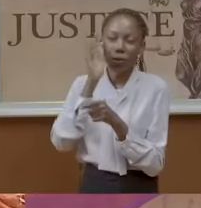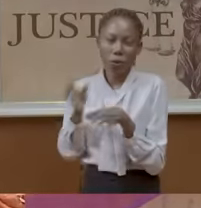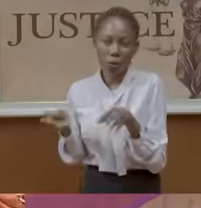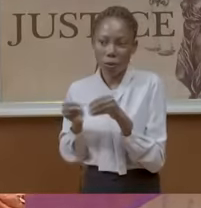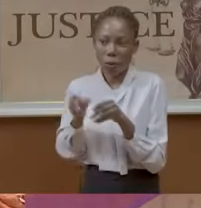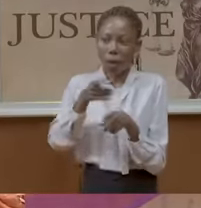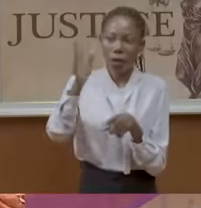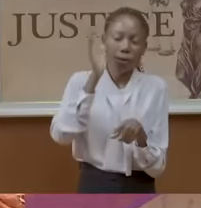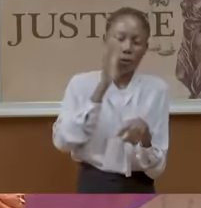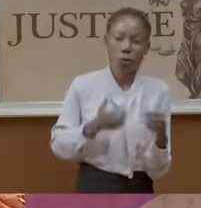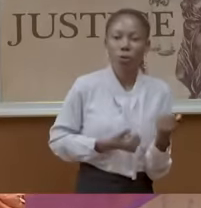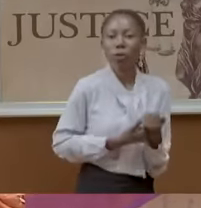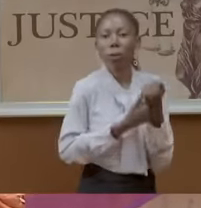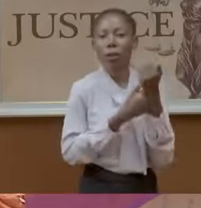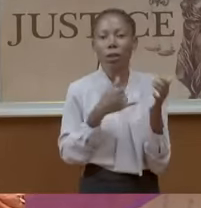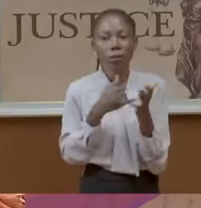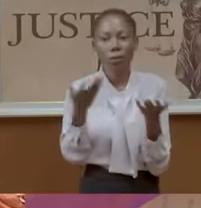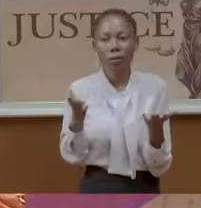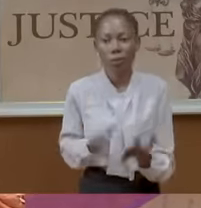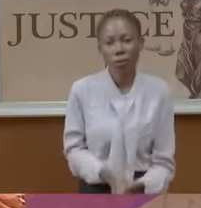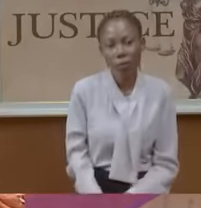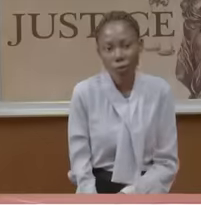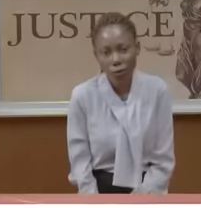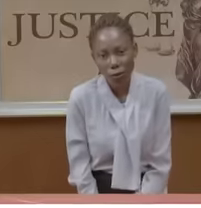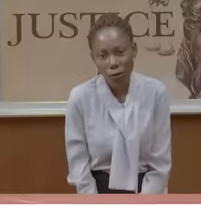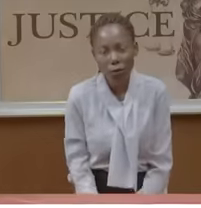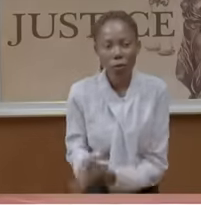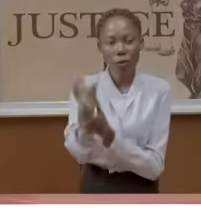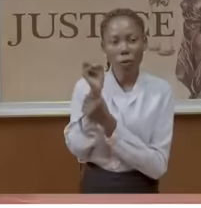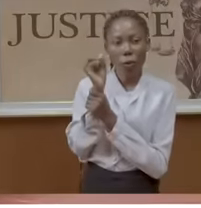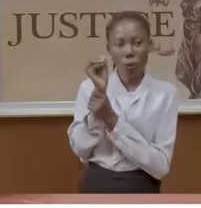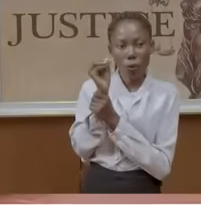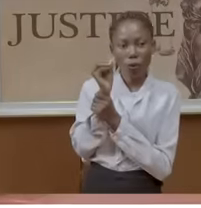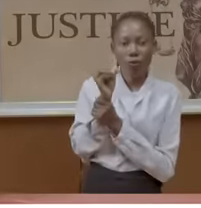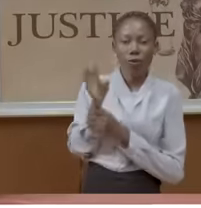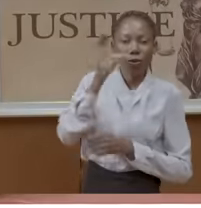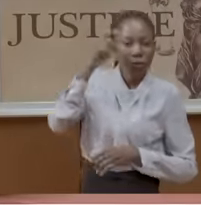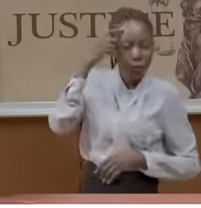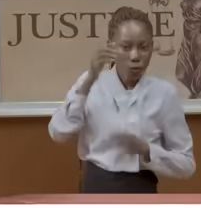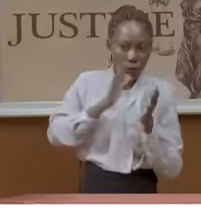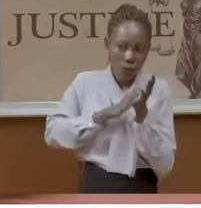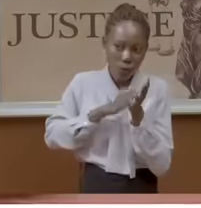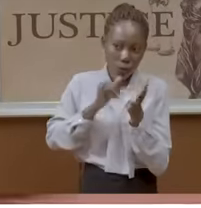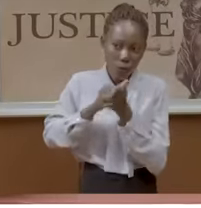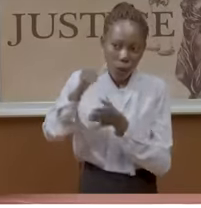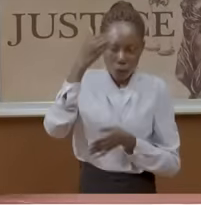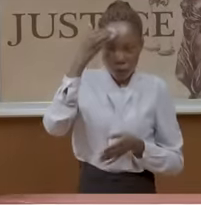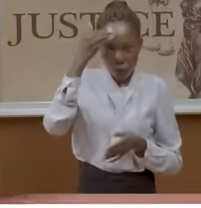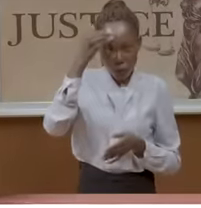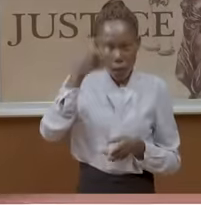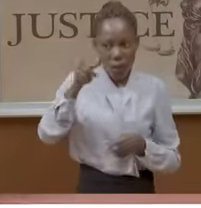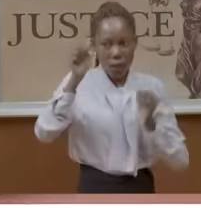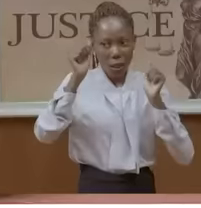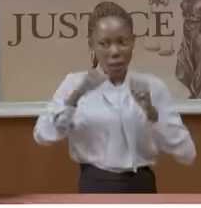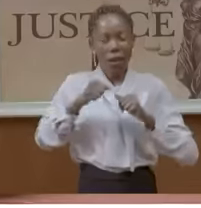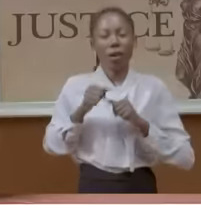and expect you to subsidize. That's the way the law works. So look for a school that you know that he